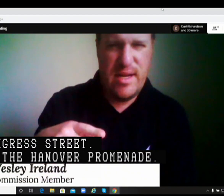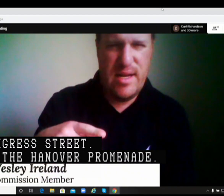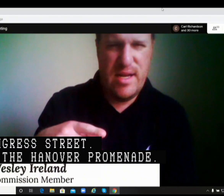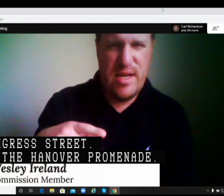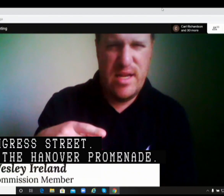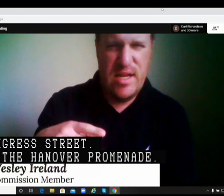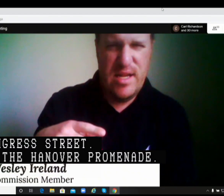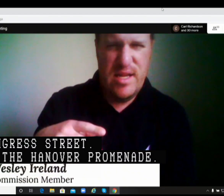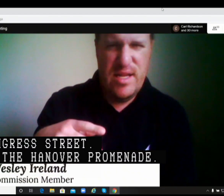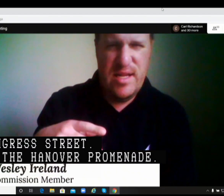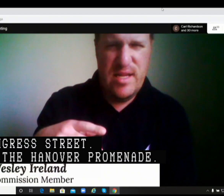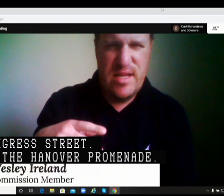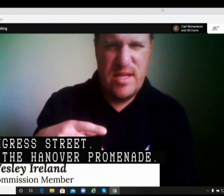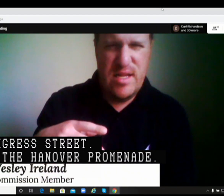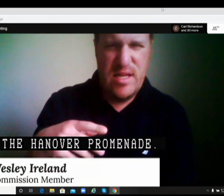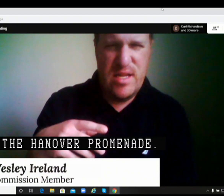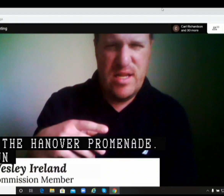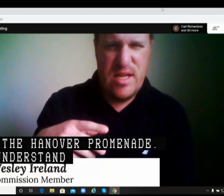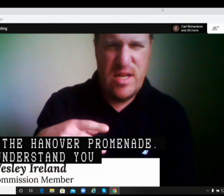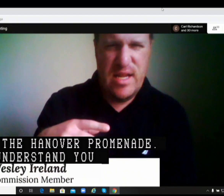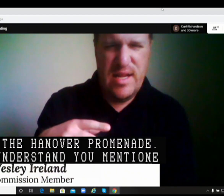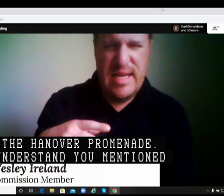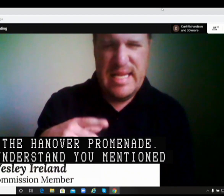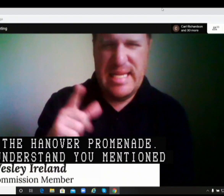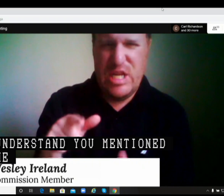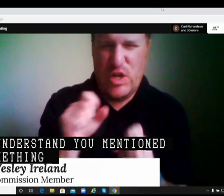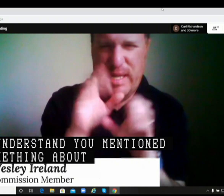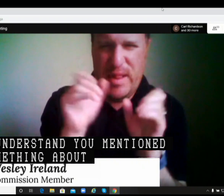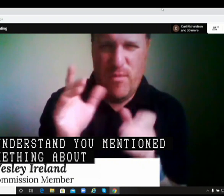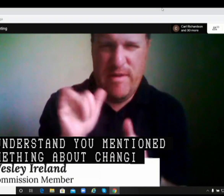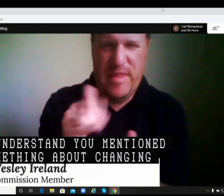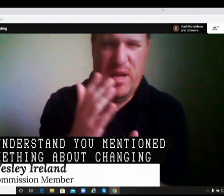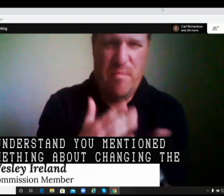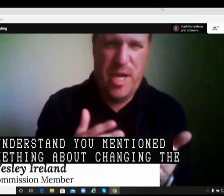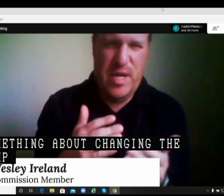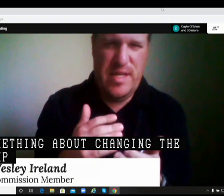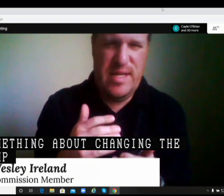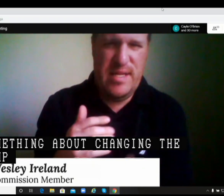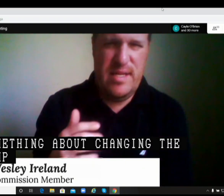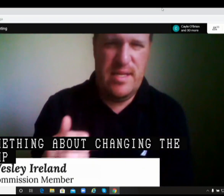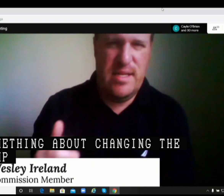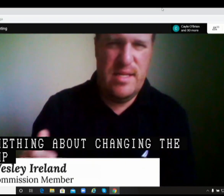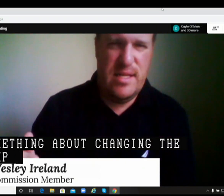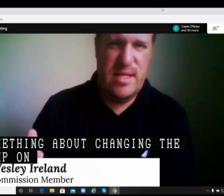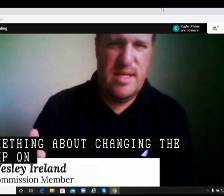So I understand you mentioned something about changing the ramp on that side of the building.